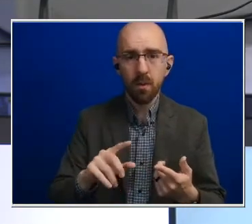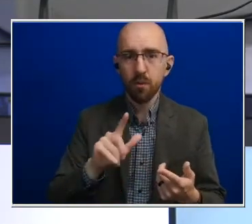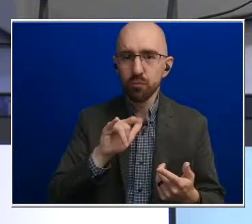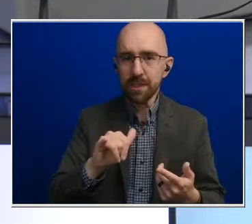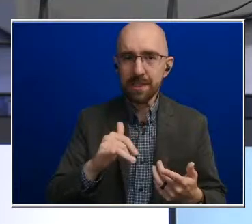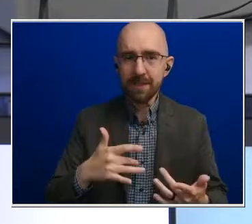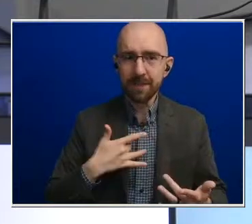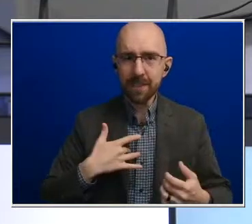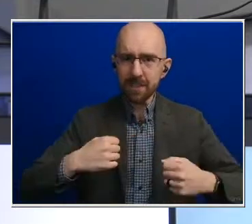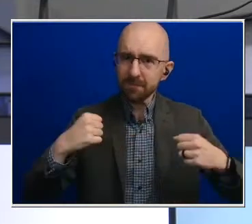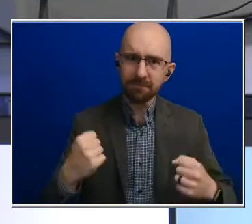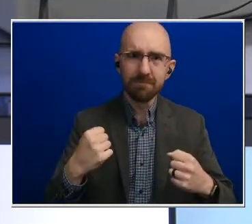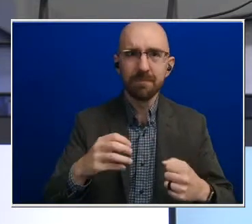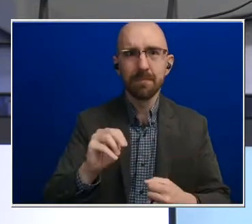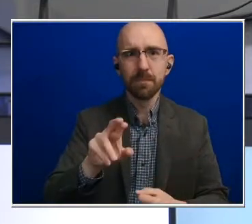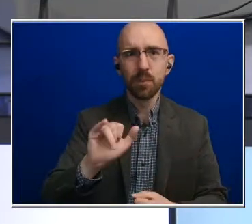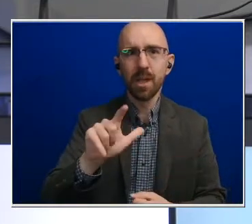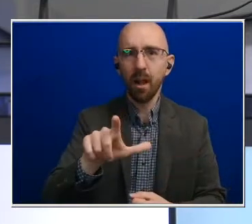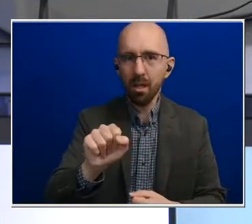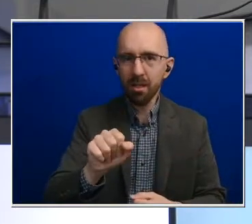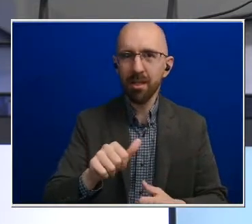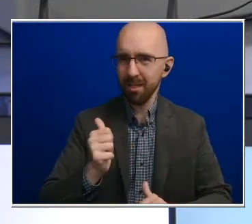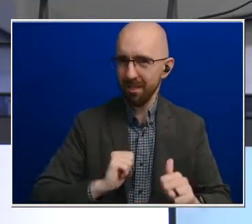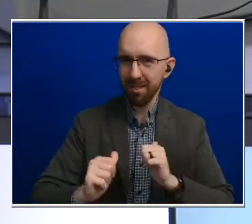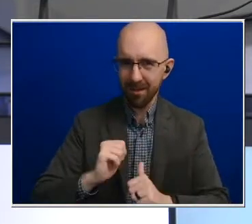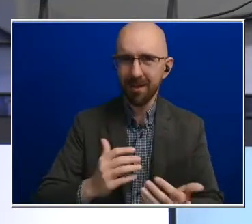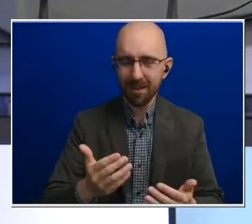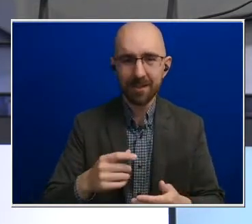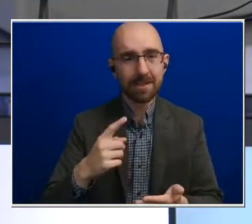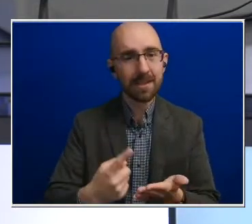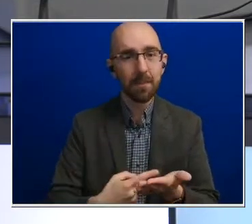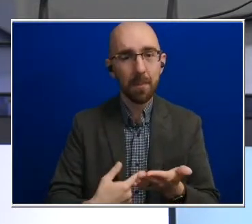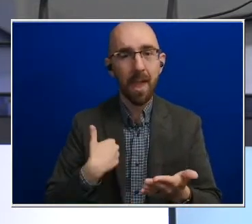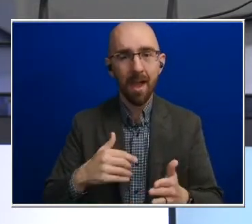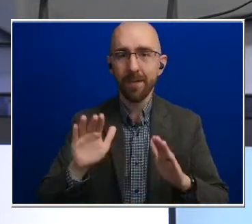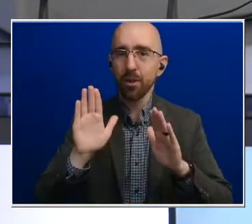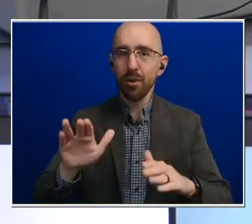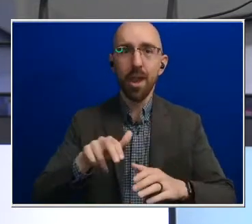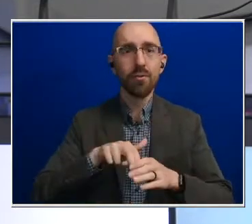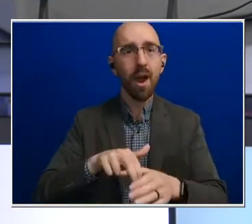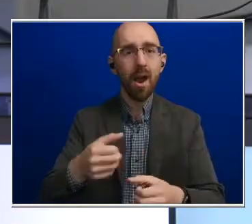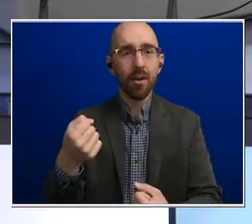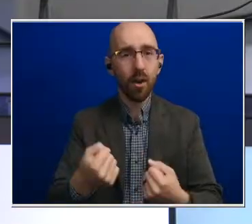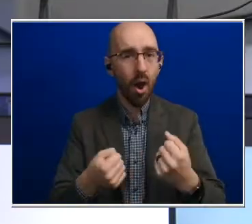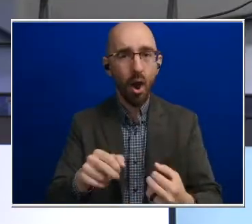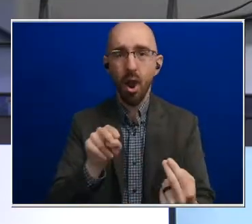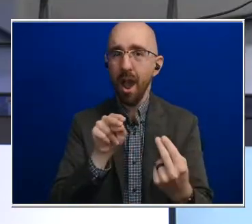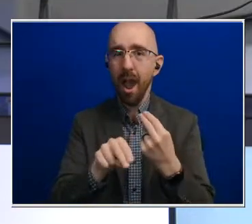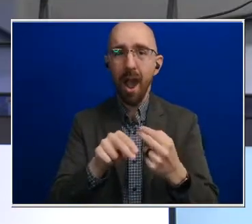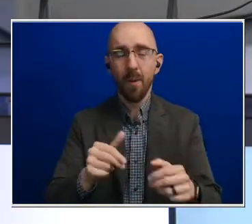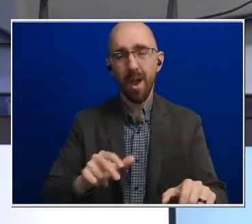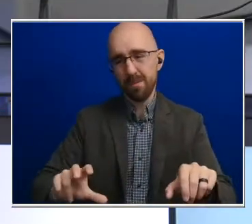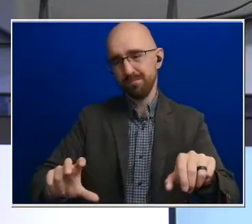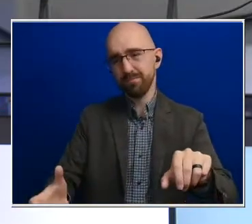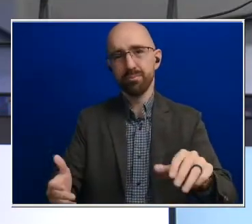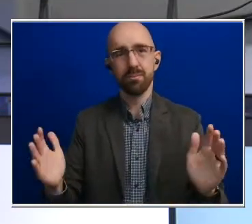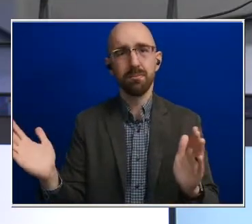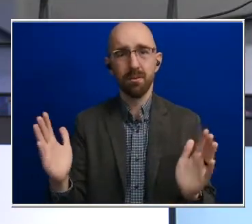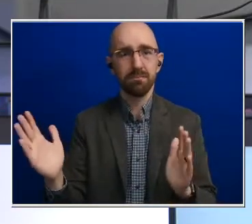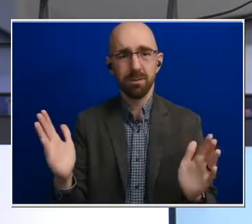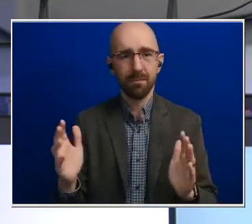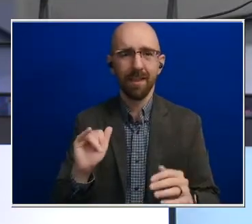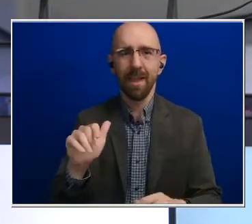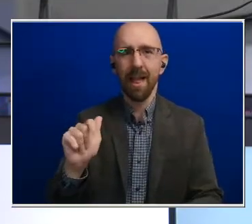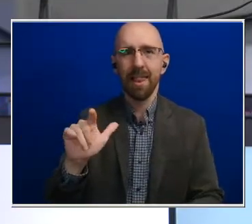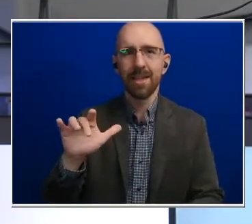musicals. And sometimes if I'm really going to just have a great ride in the car and drive down the highway and crank it up, and that's going to be Alicia Keys. So, you know,